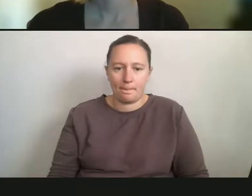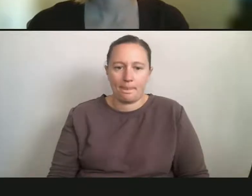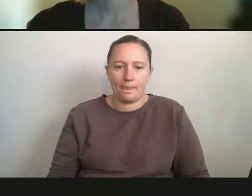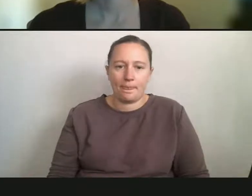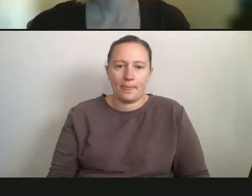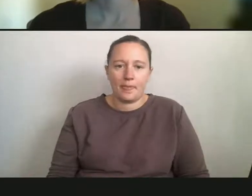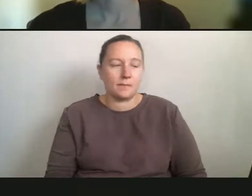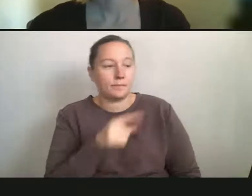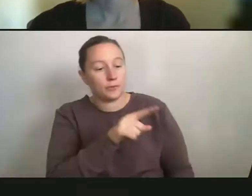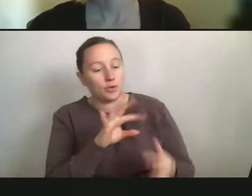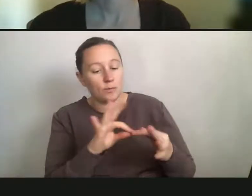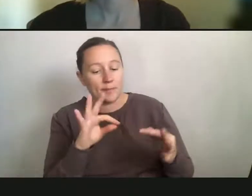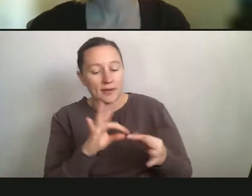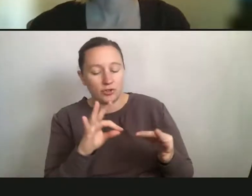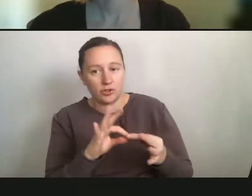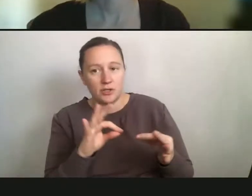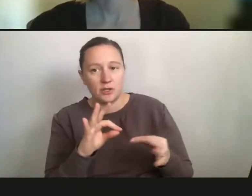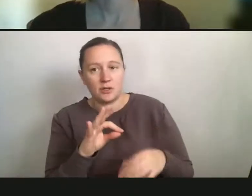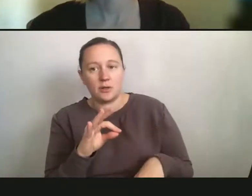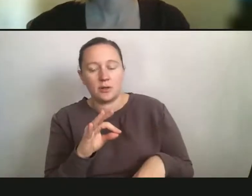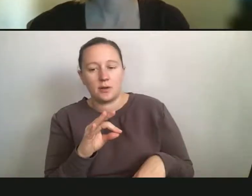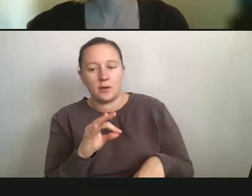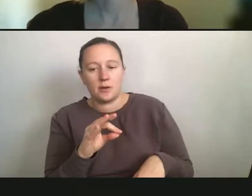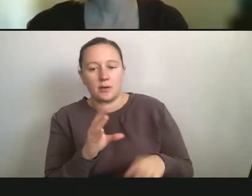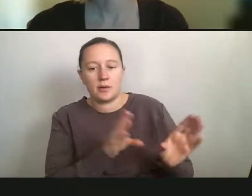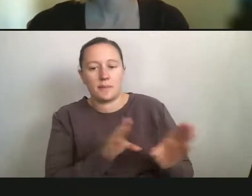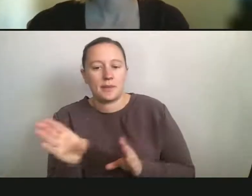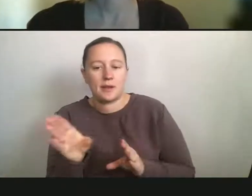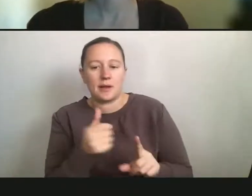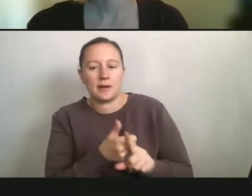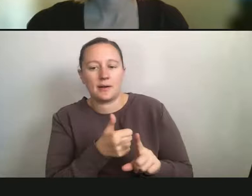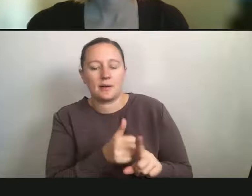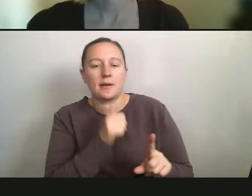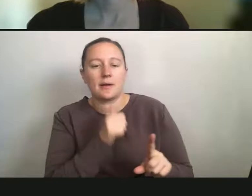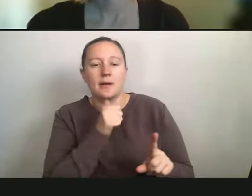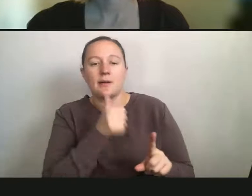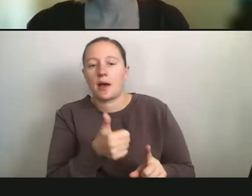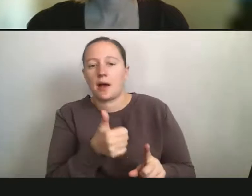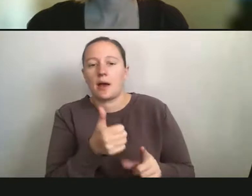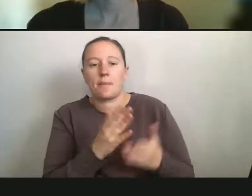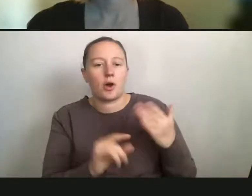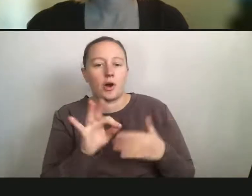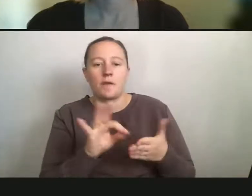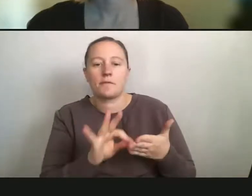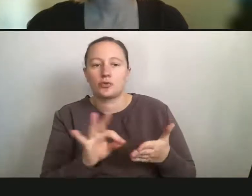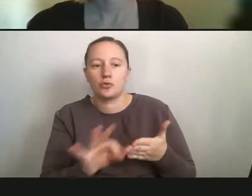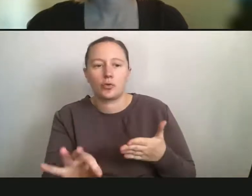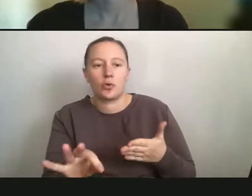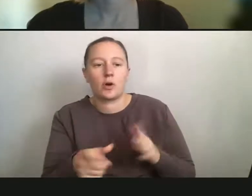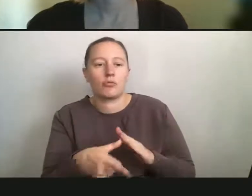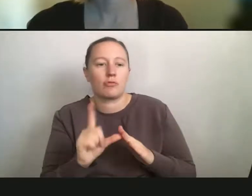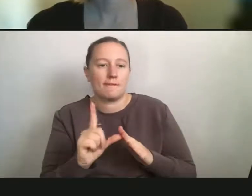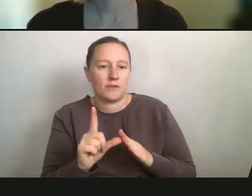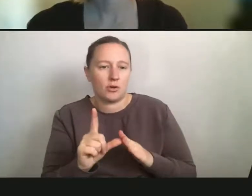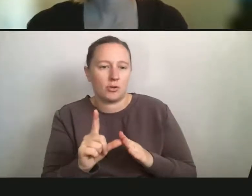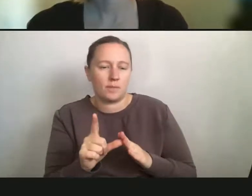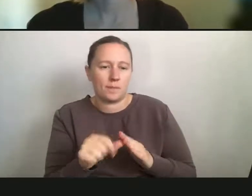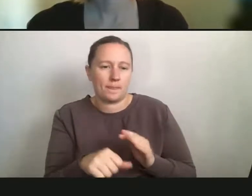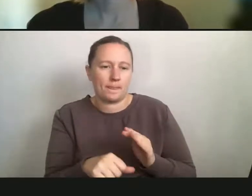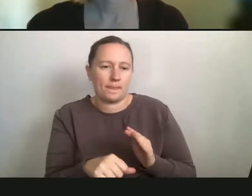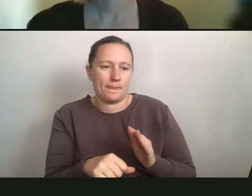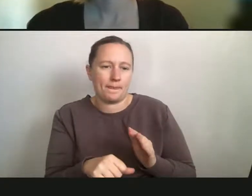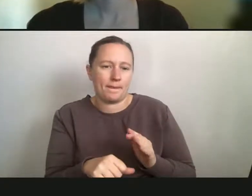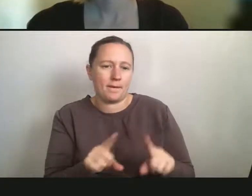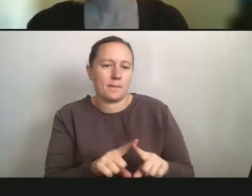You mentioned that the plan is not part of the scored review criteria,